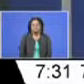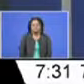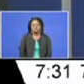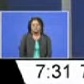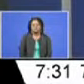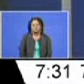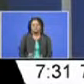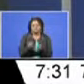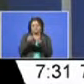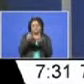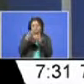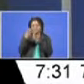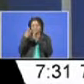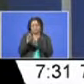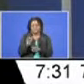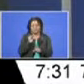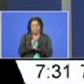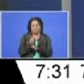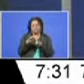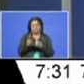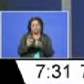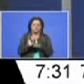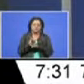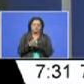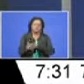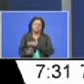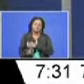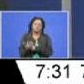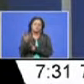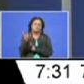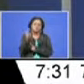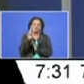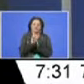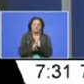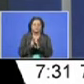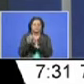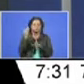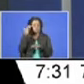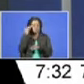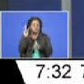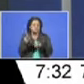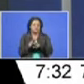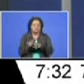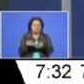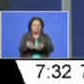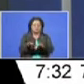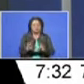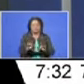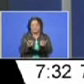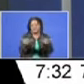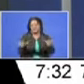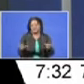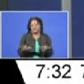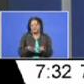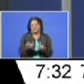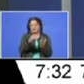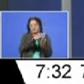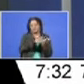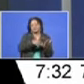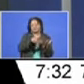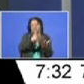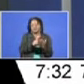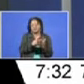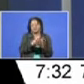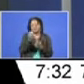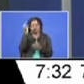Well, many Bahamians work during the early morning hours, better known as the graveyard shift. Our Charles Fisher recently traveled